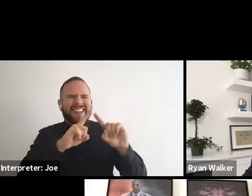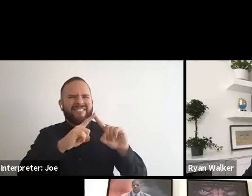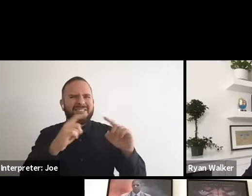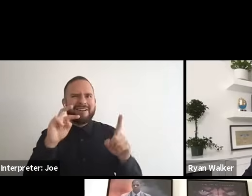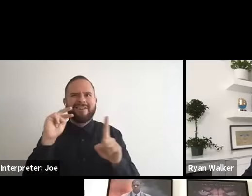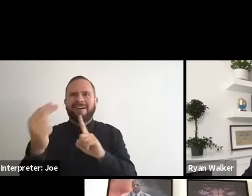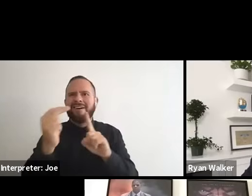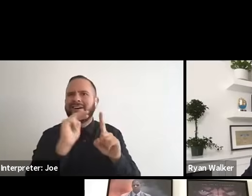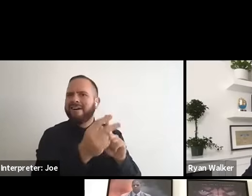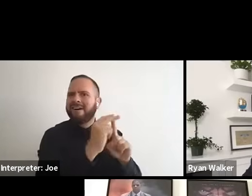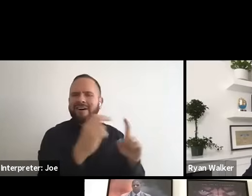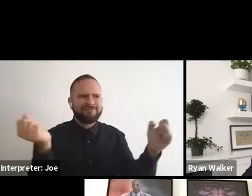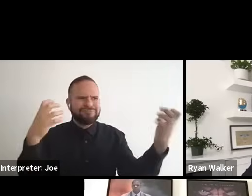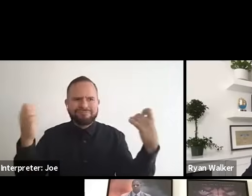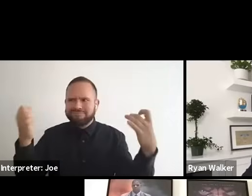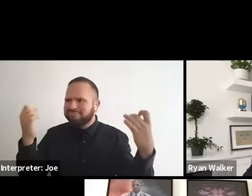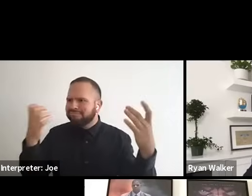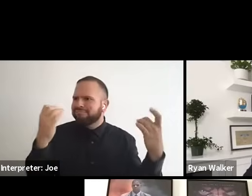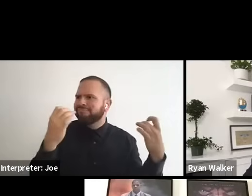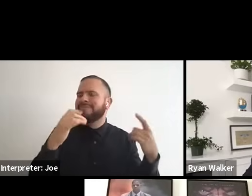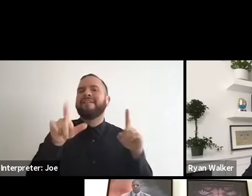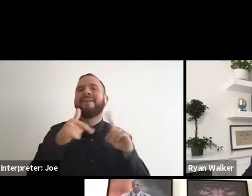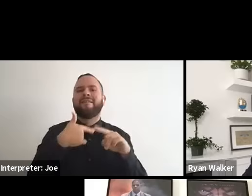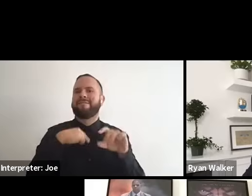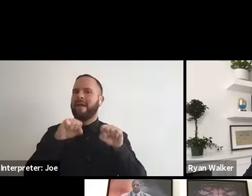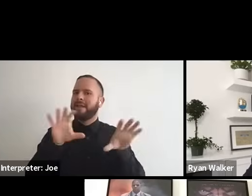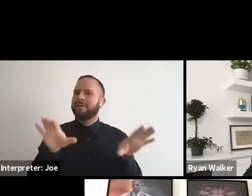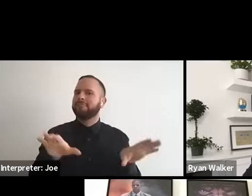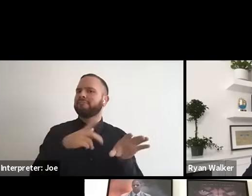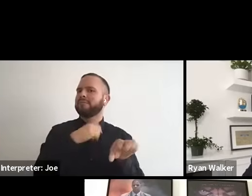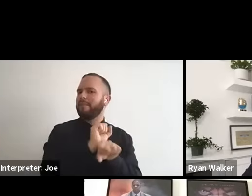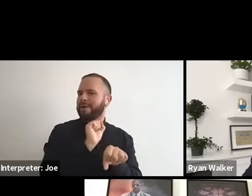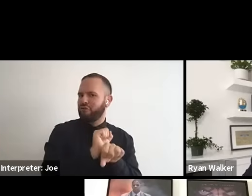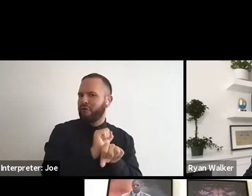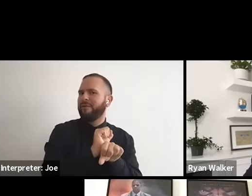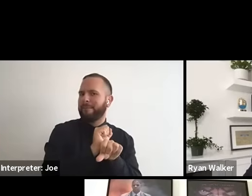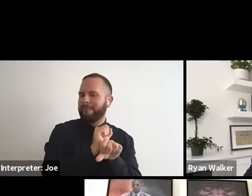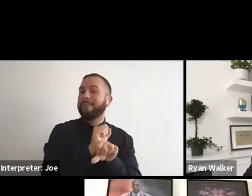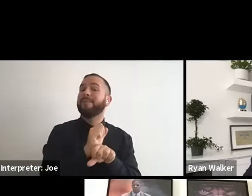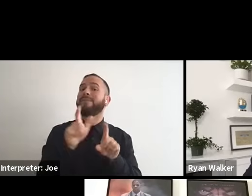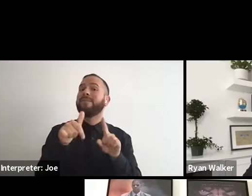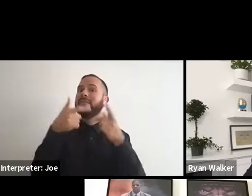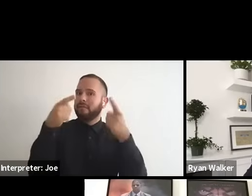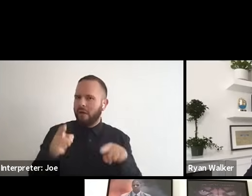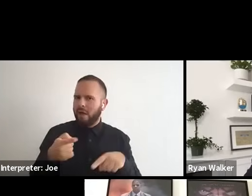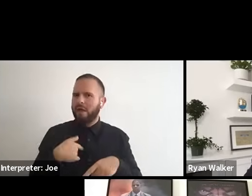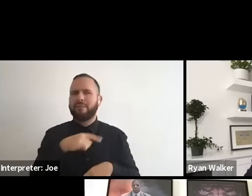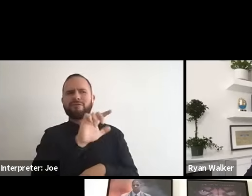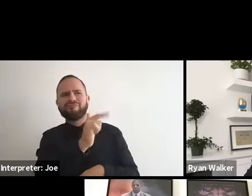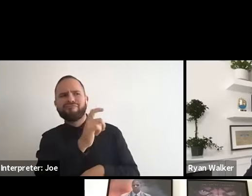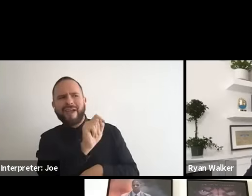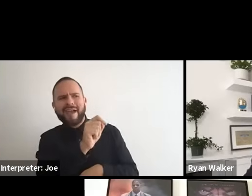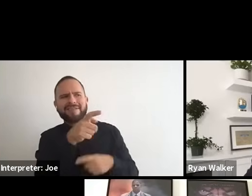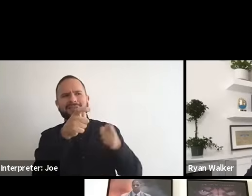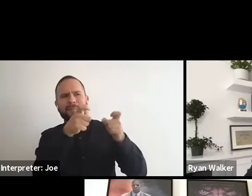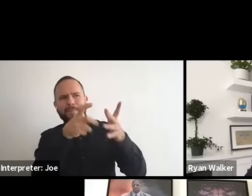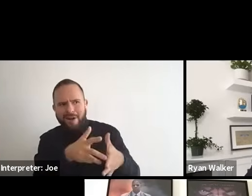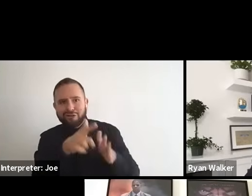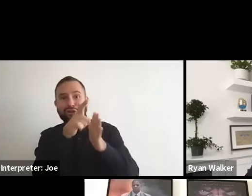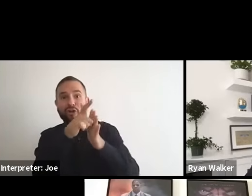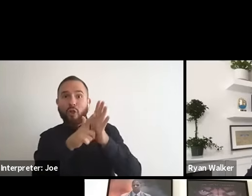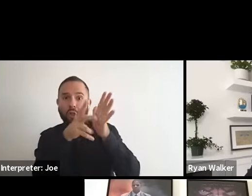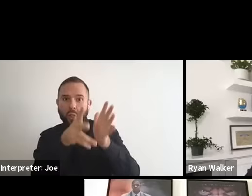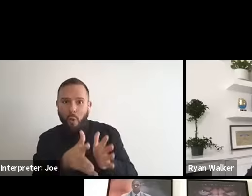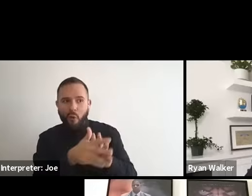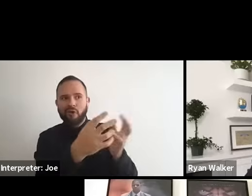of the story, because that's how I'm able to do my job. Then we sit down with the agent, manager, especially the lawyer. The lawyer is usually